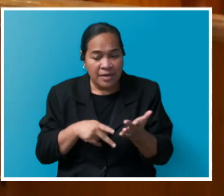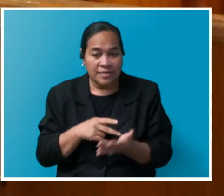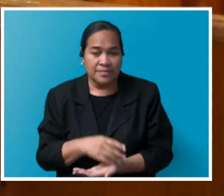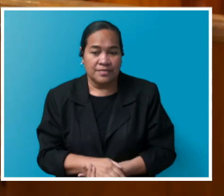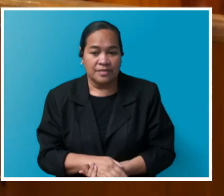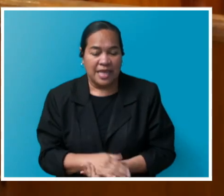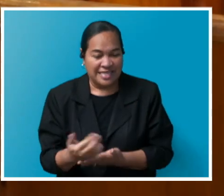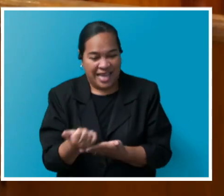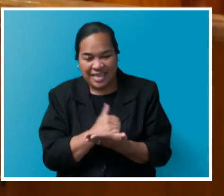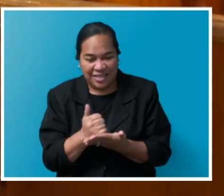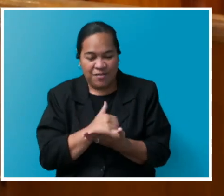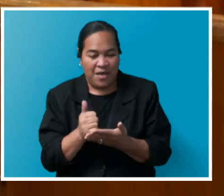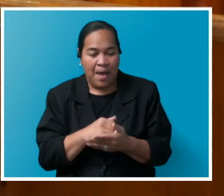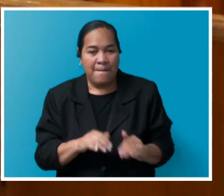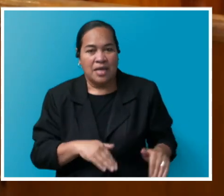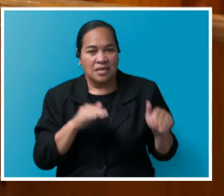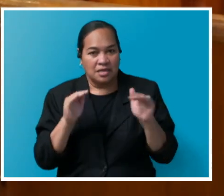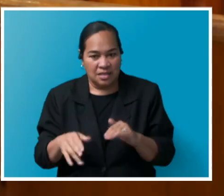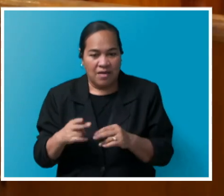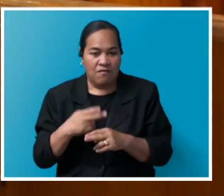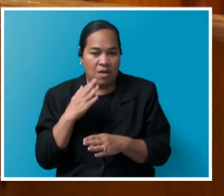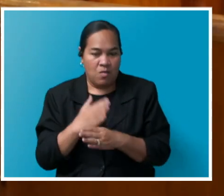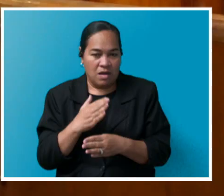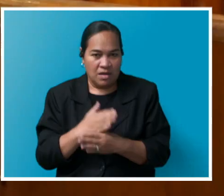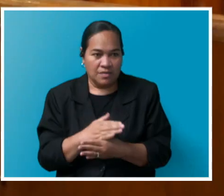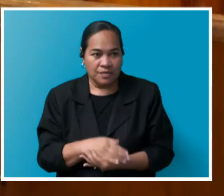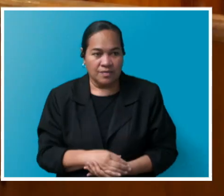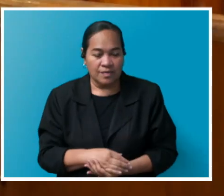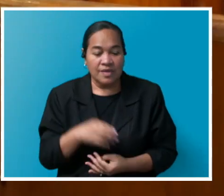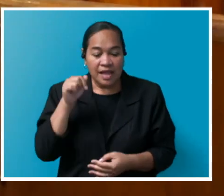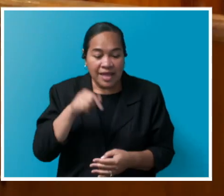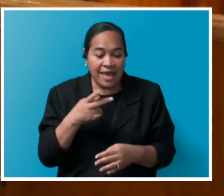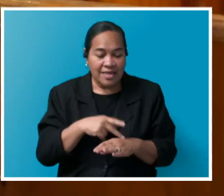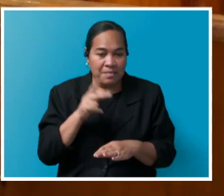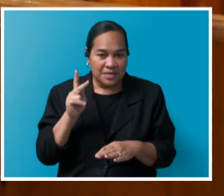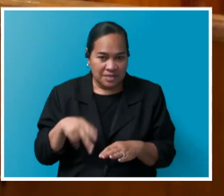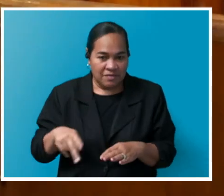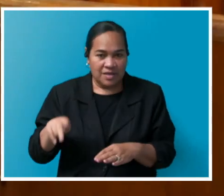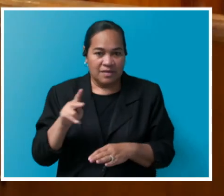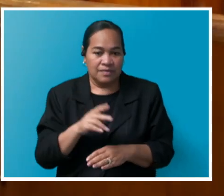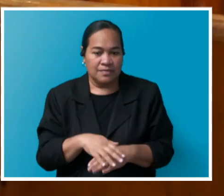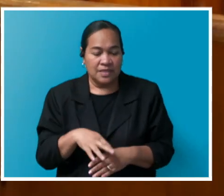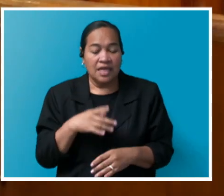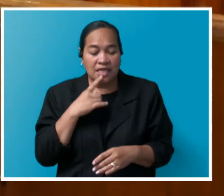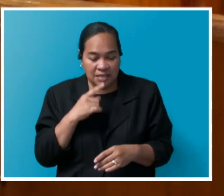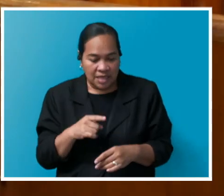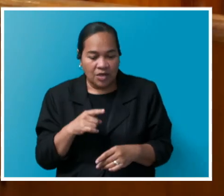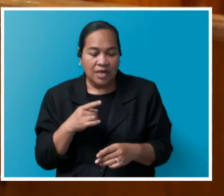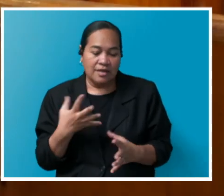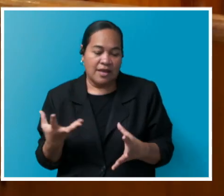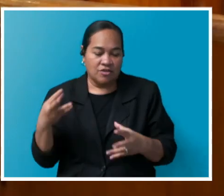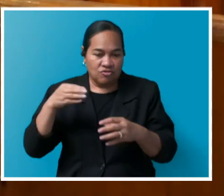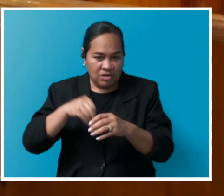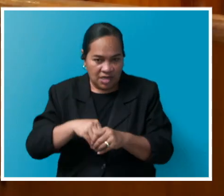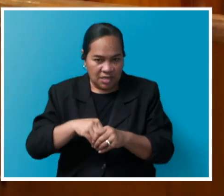active participants in the framework for resilient development in the Pacific, which emphasizes integrated approaches to